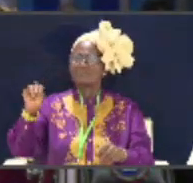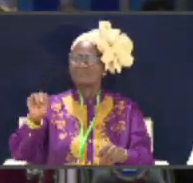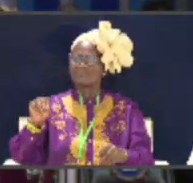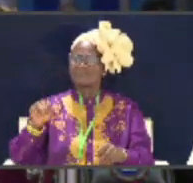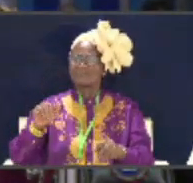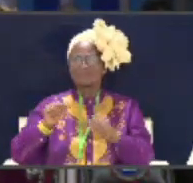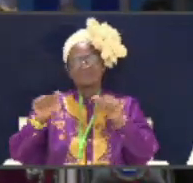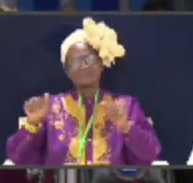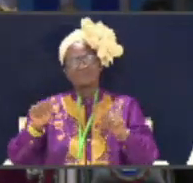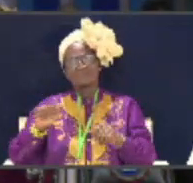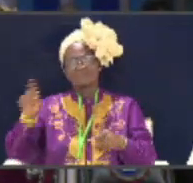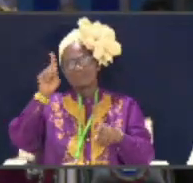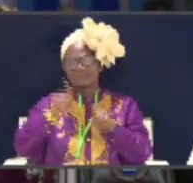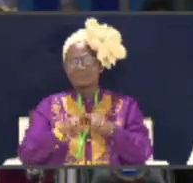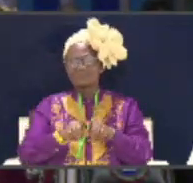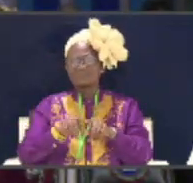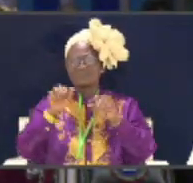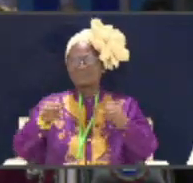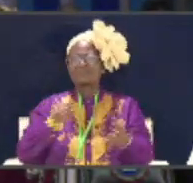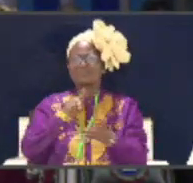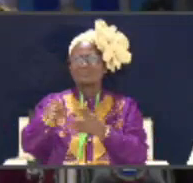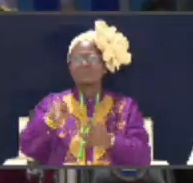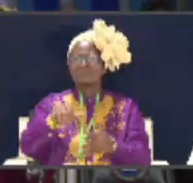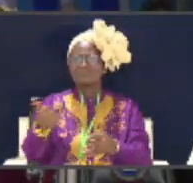a brother can kill another brother.